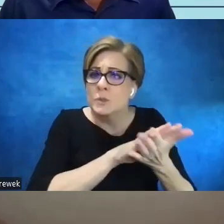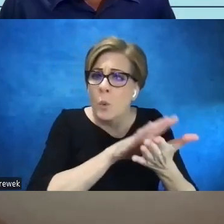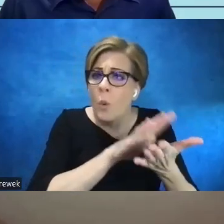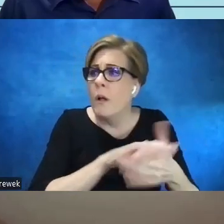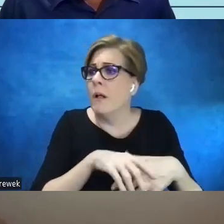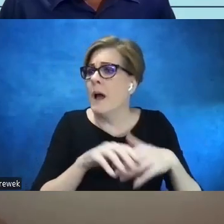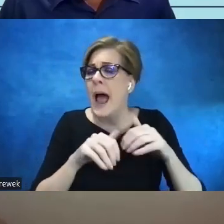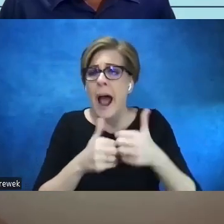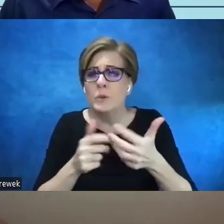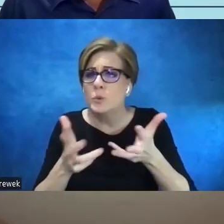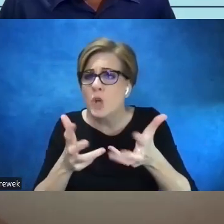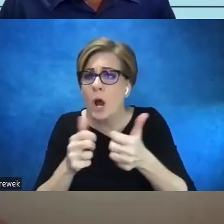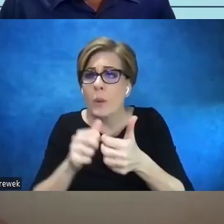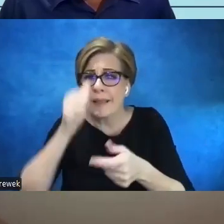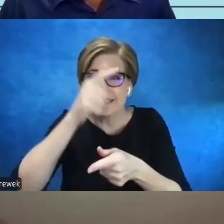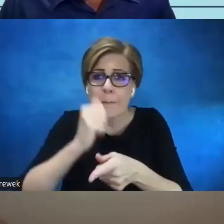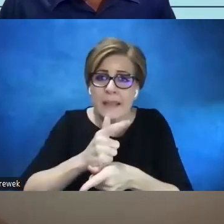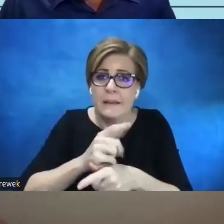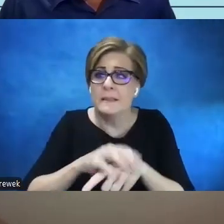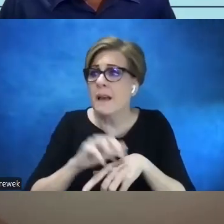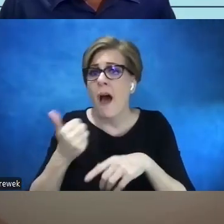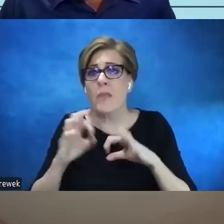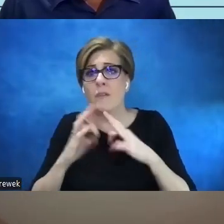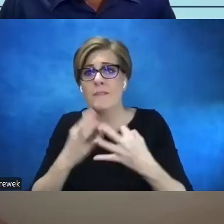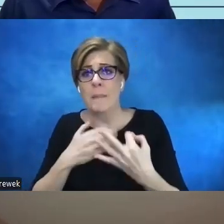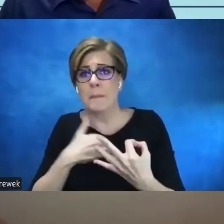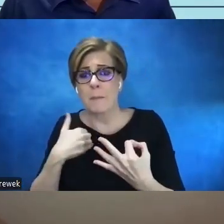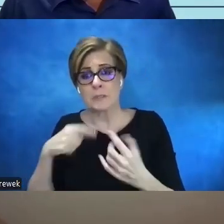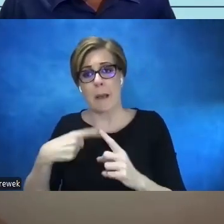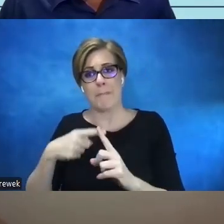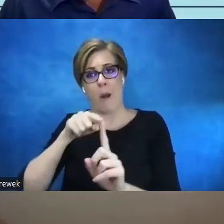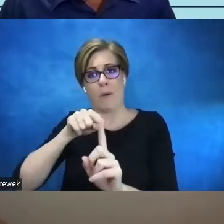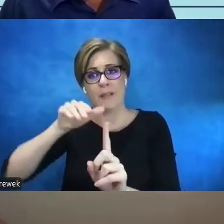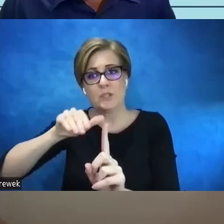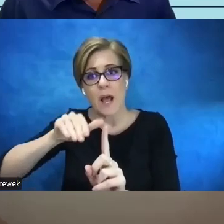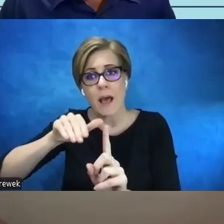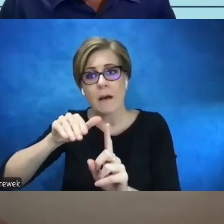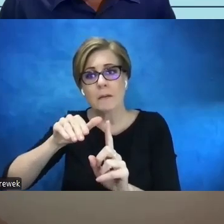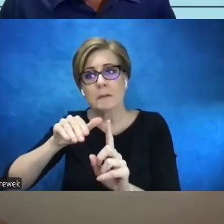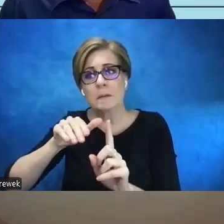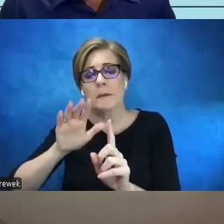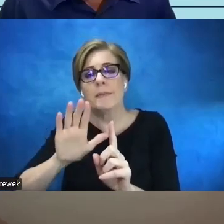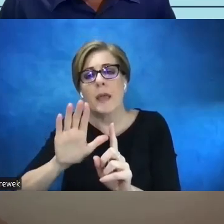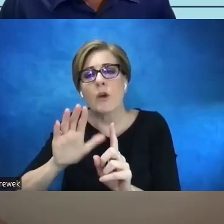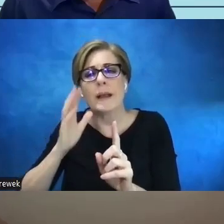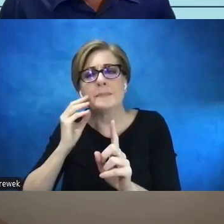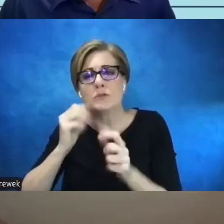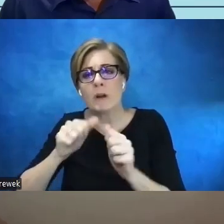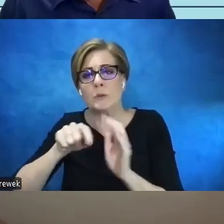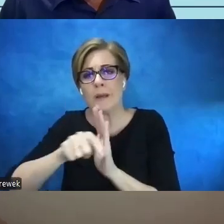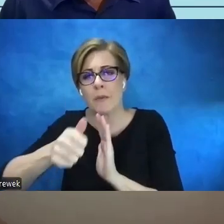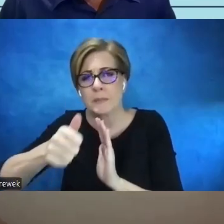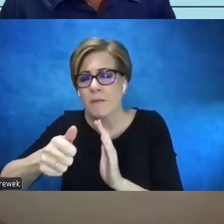siblings or other family members about their suicide attempt and about this hospitalization? So we really tried to do the array of what